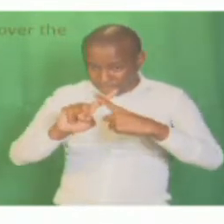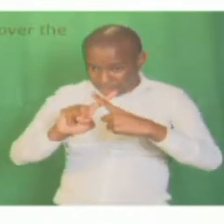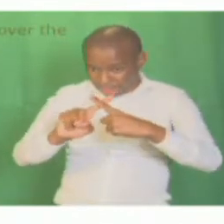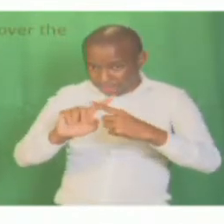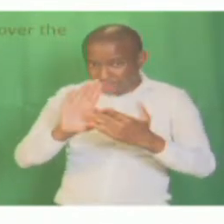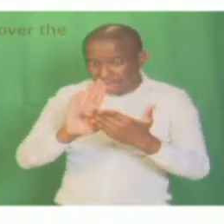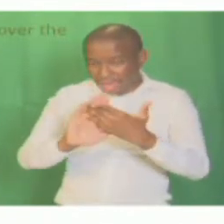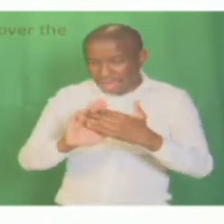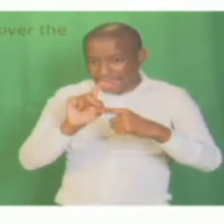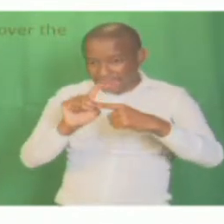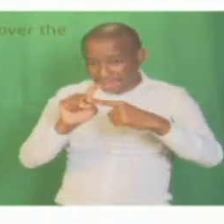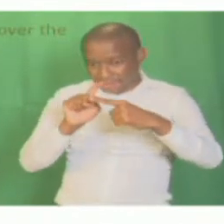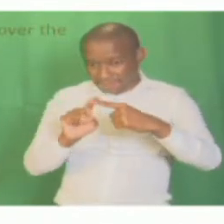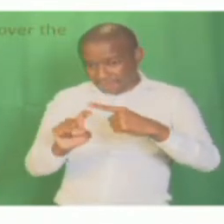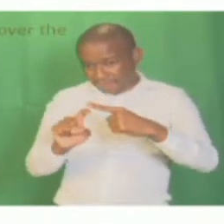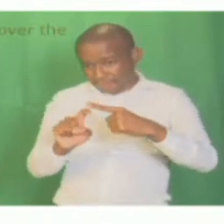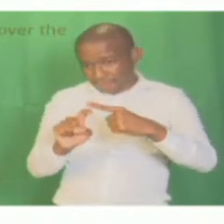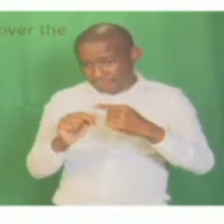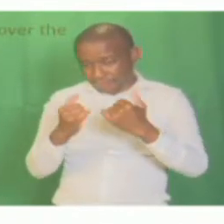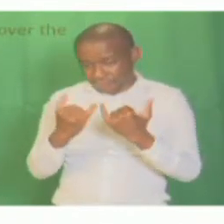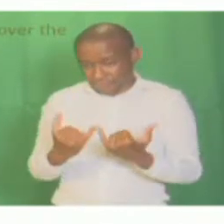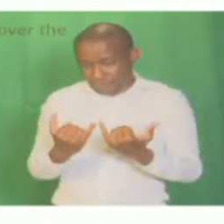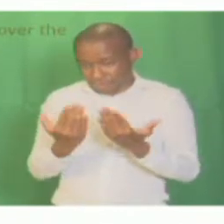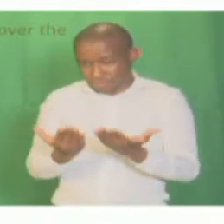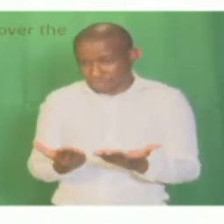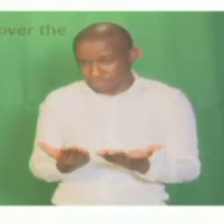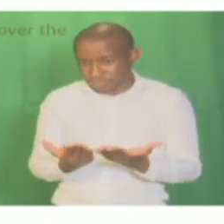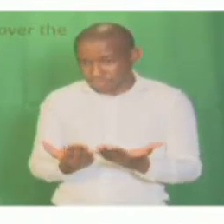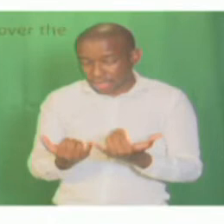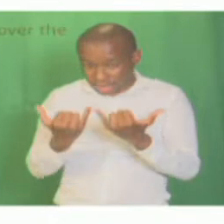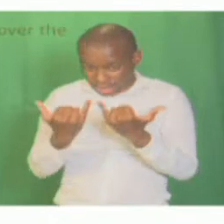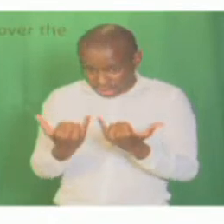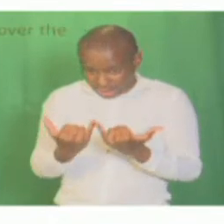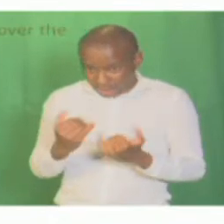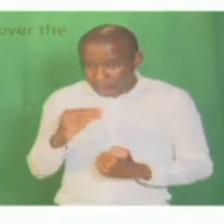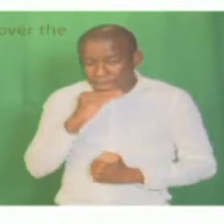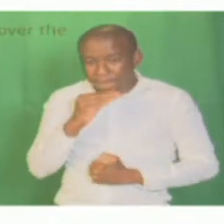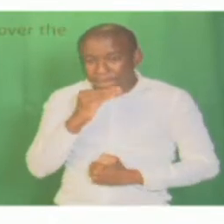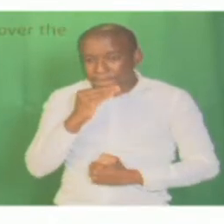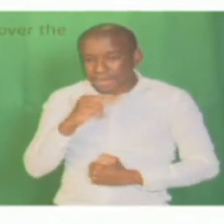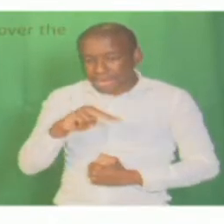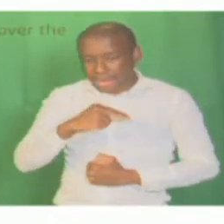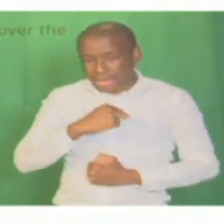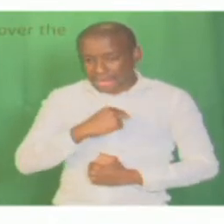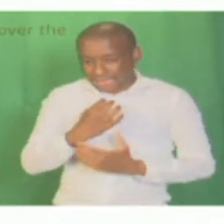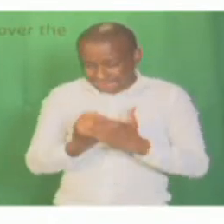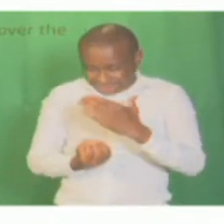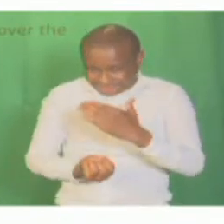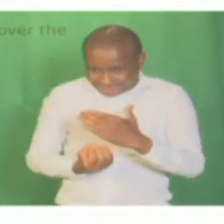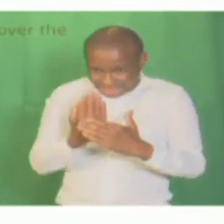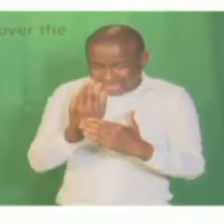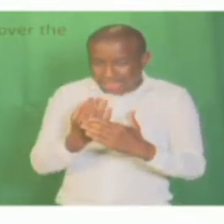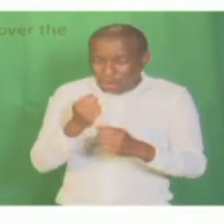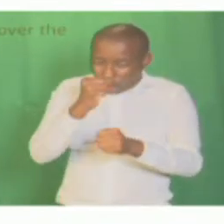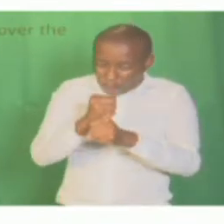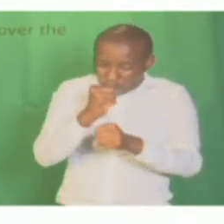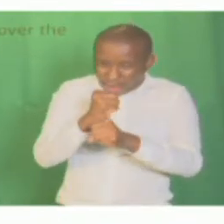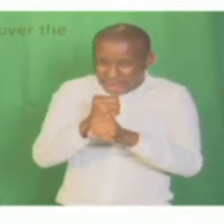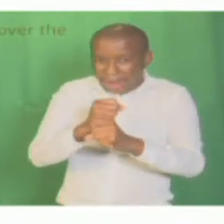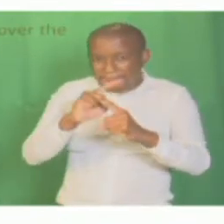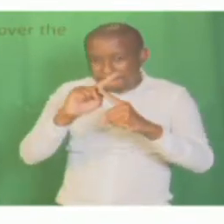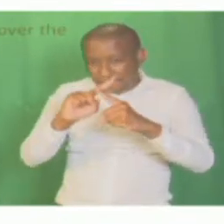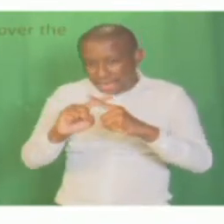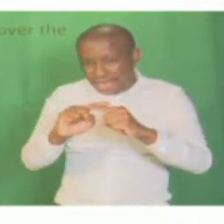multiplication and division following, which means we have to start working out the multiplication.